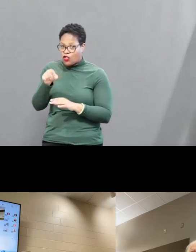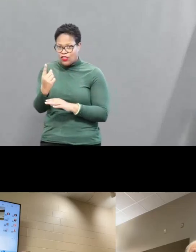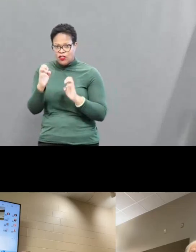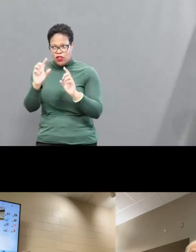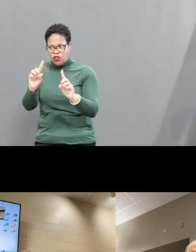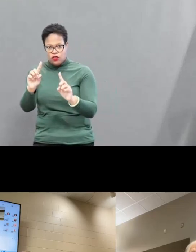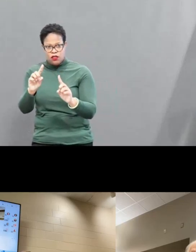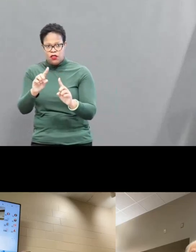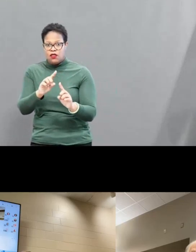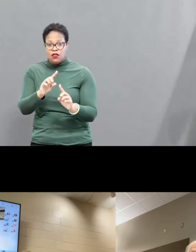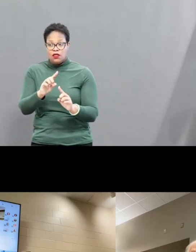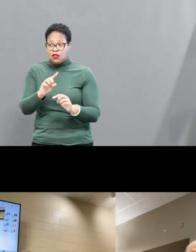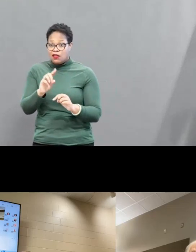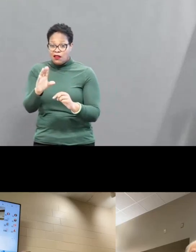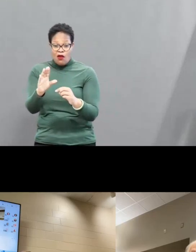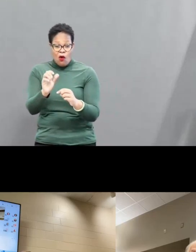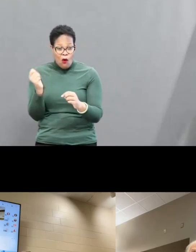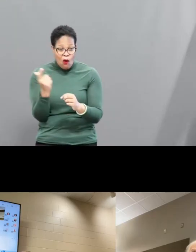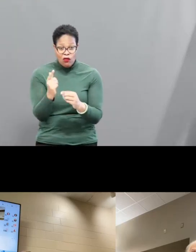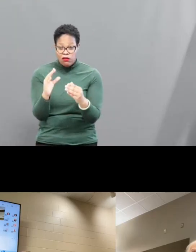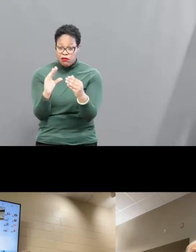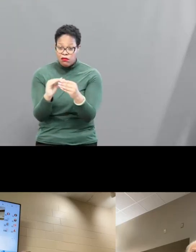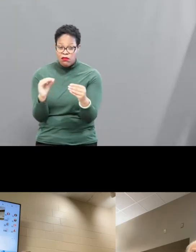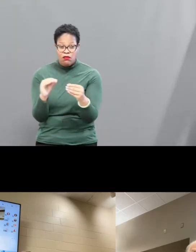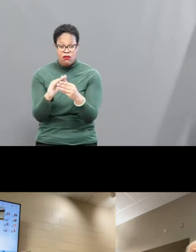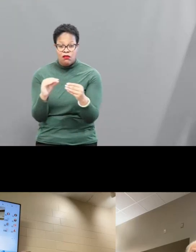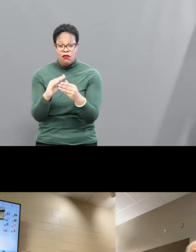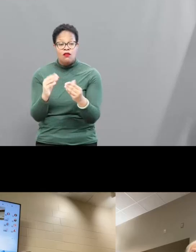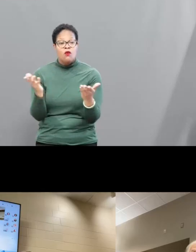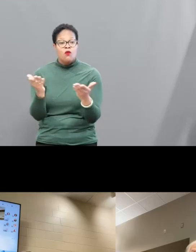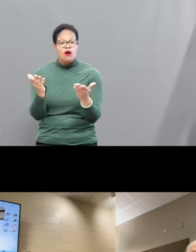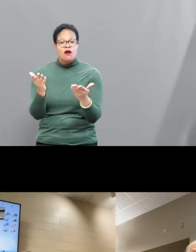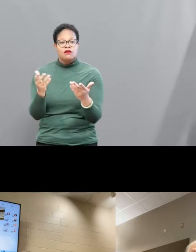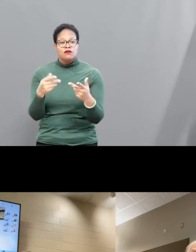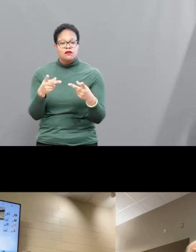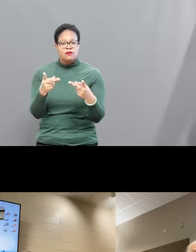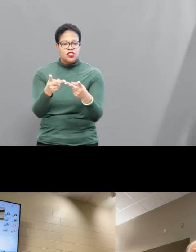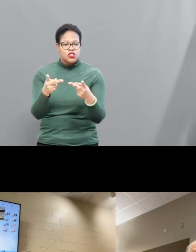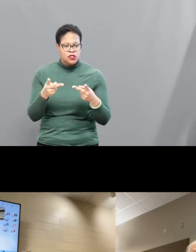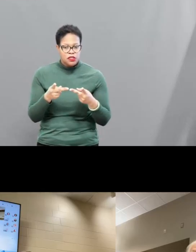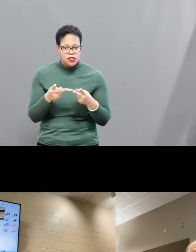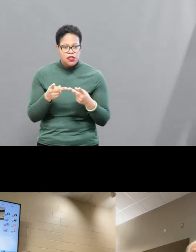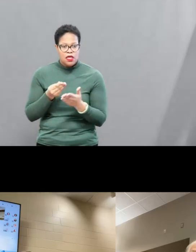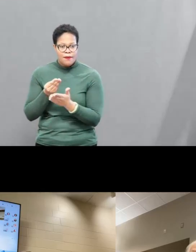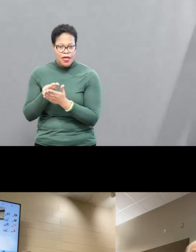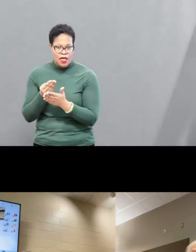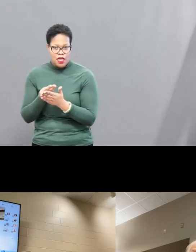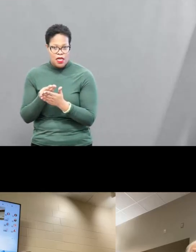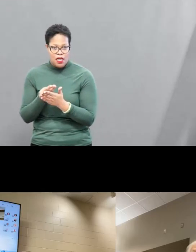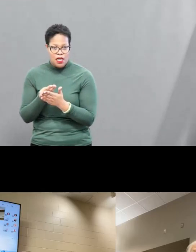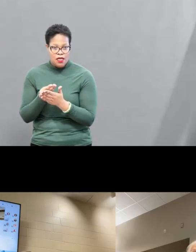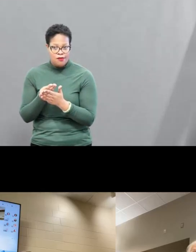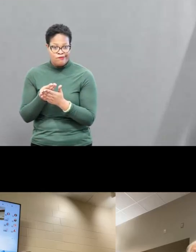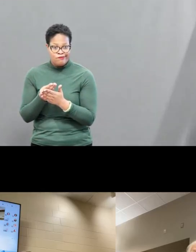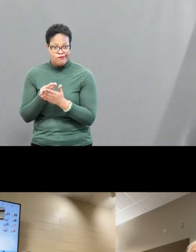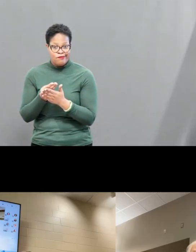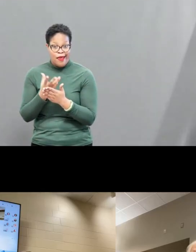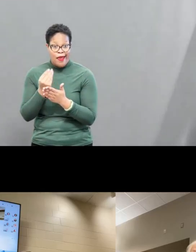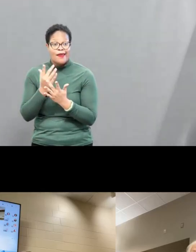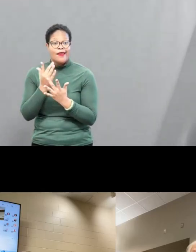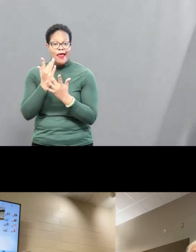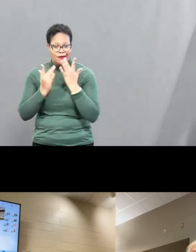all they talked about was positions and money and the